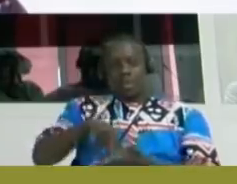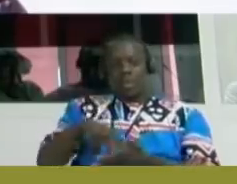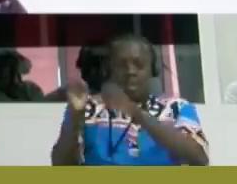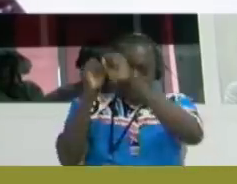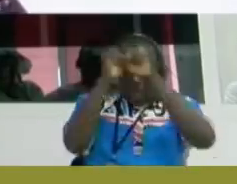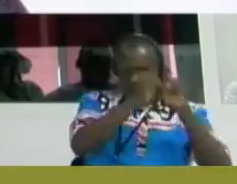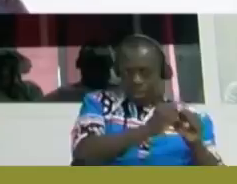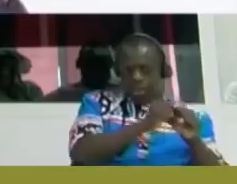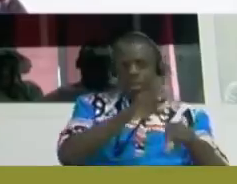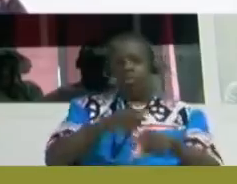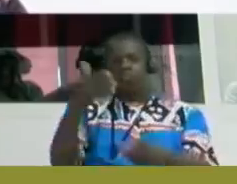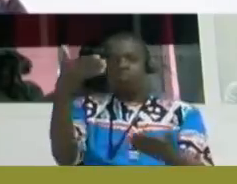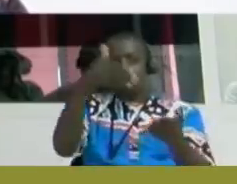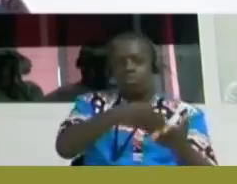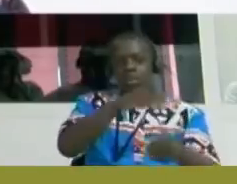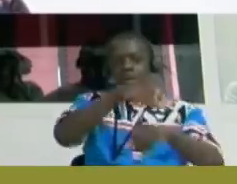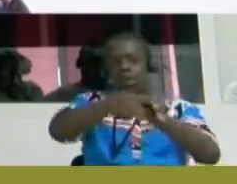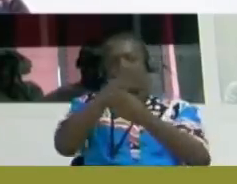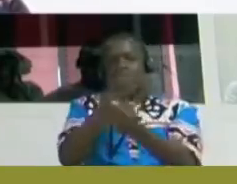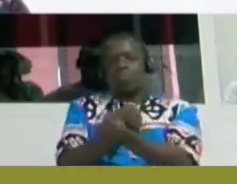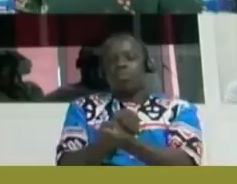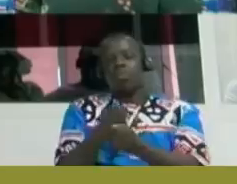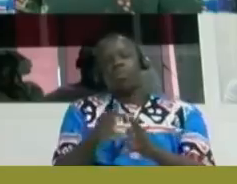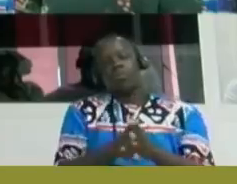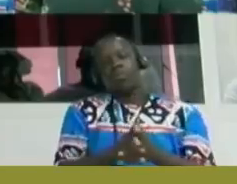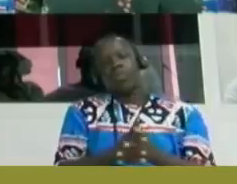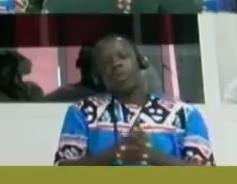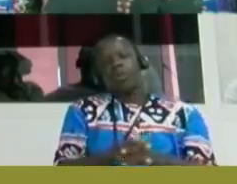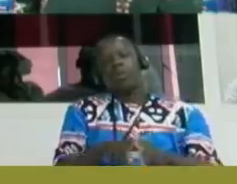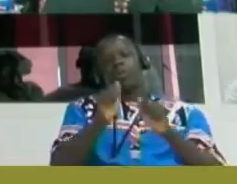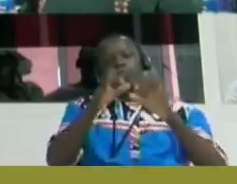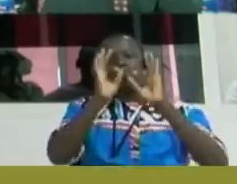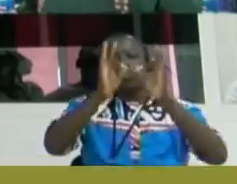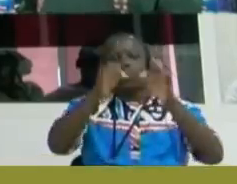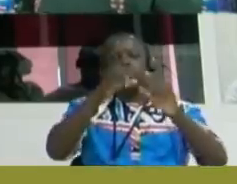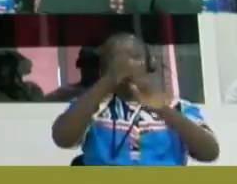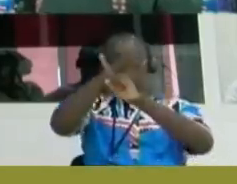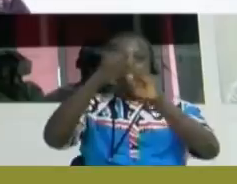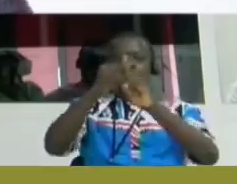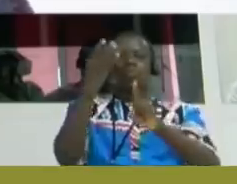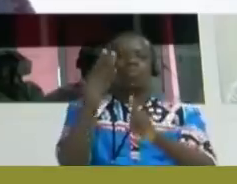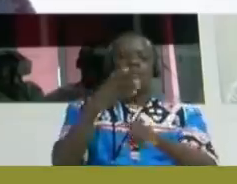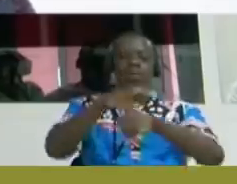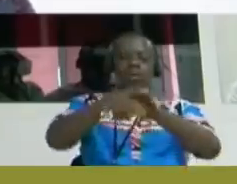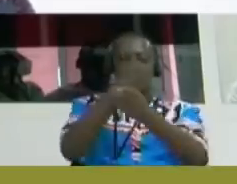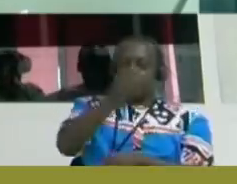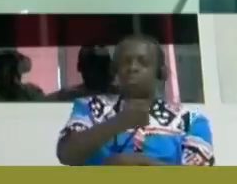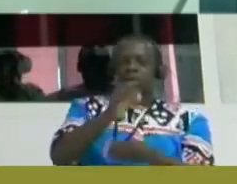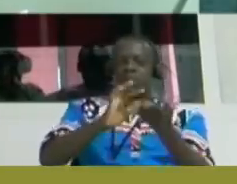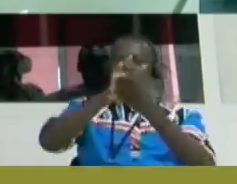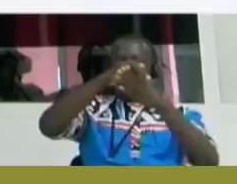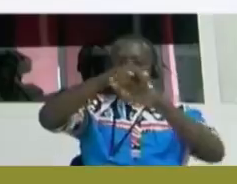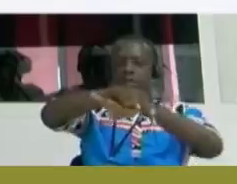When he came, he was arrested. He continued that Lieutenant Basiru Barrow and Dr. Faal were executed at the Fajara barracks, while some